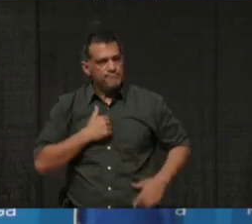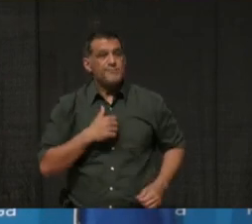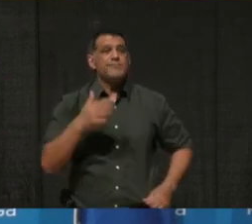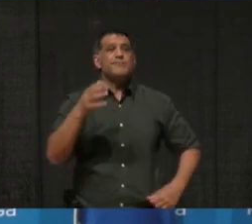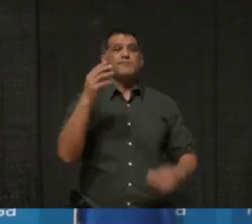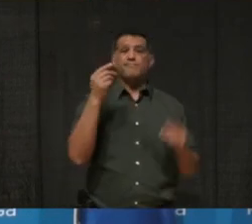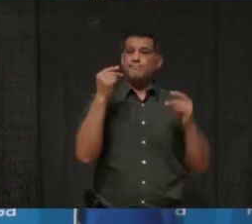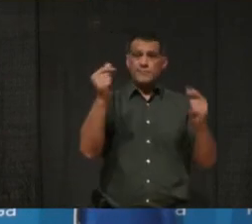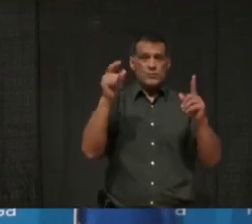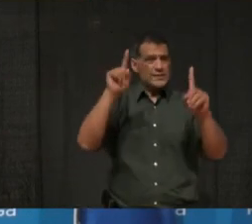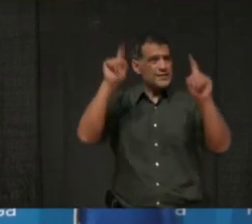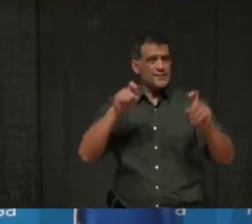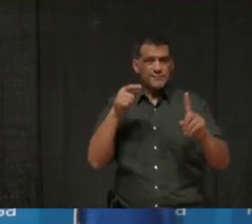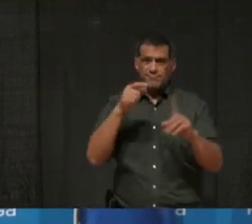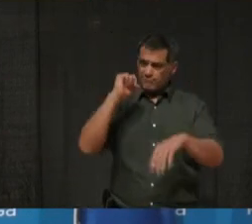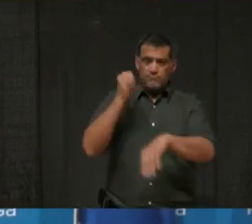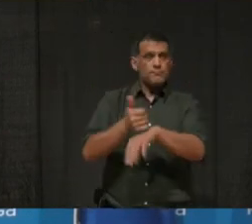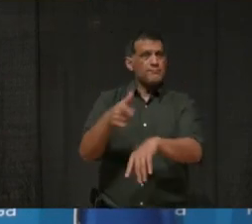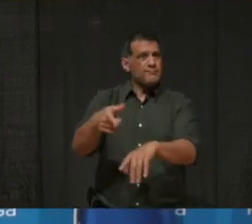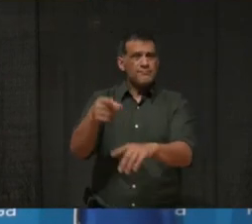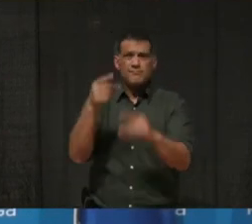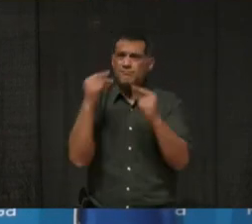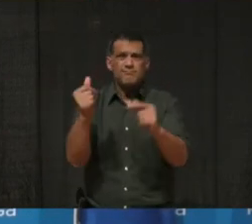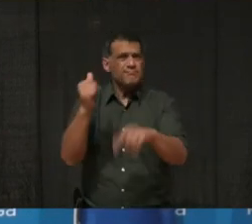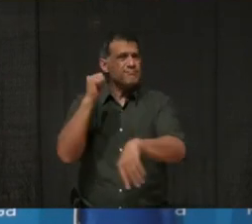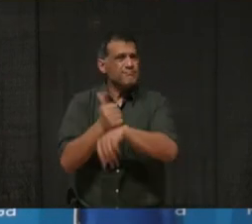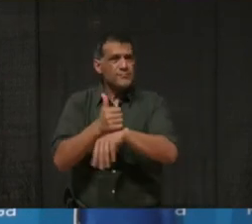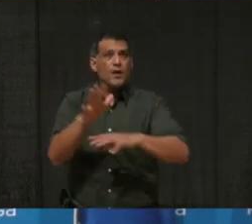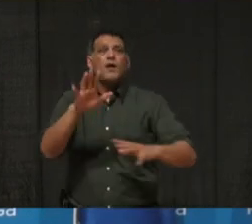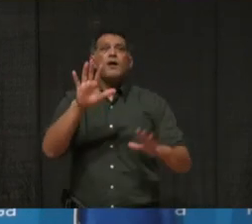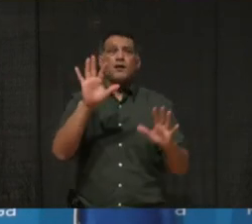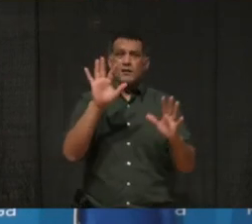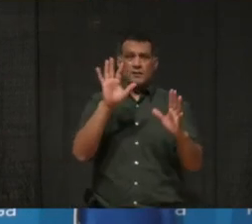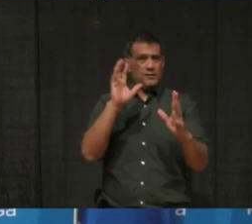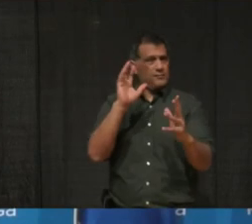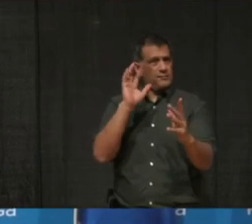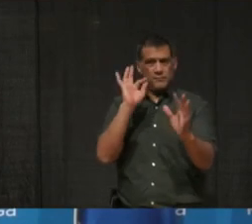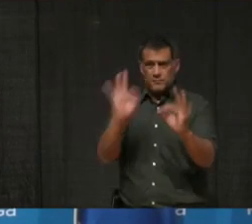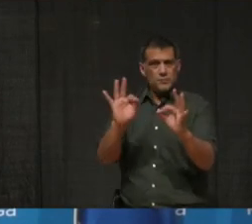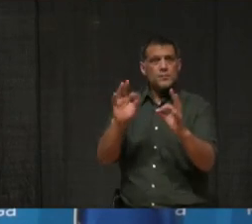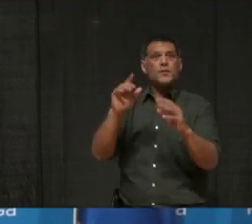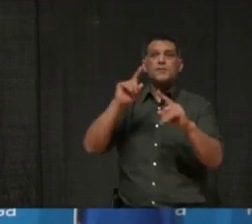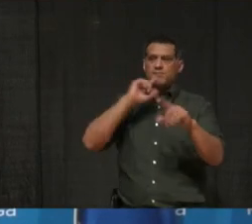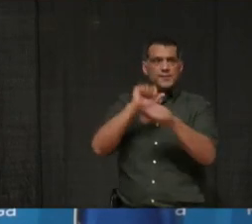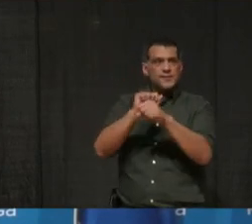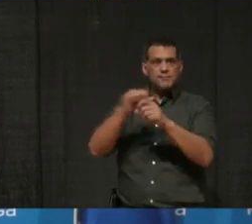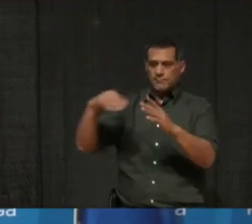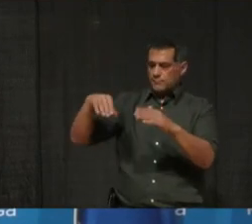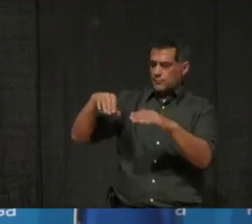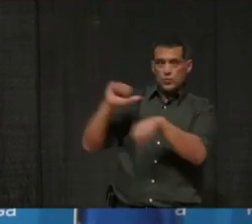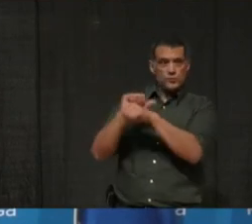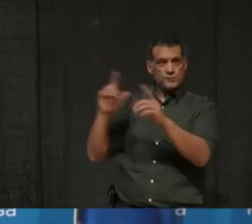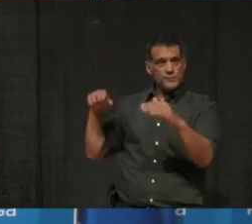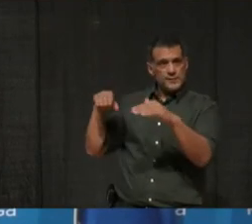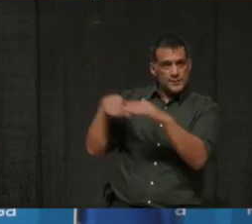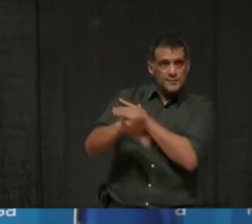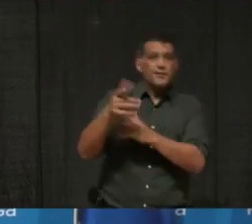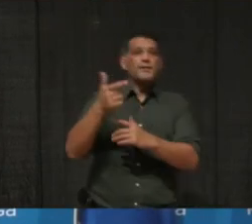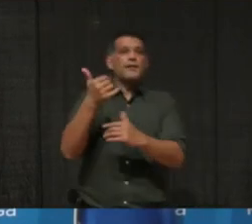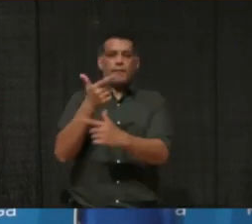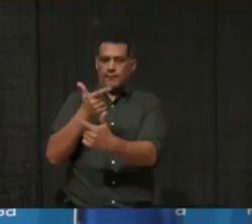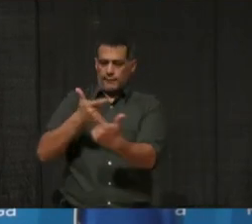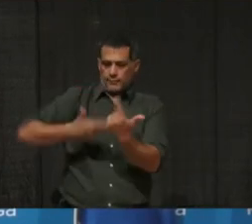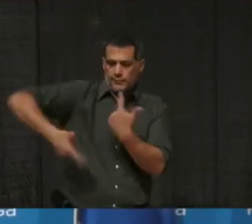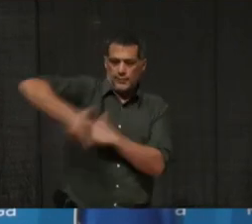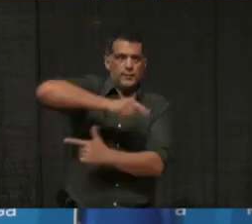it's the perfect environment that rapid testing be used to test all shifts as they come into work. And I'll pass it over to Dr. Lowe, who can respond to what